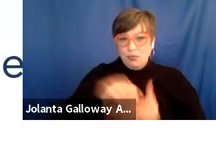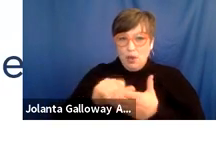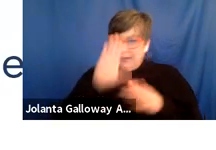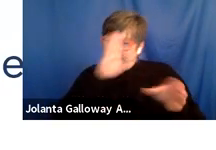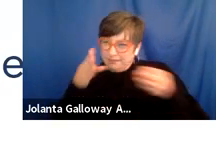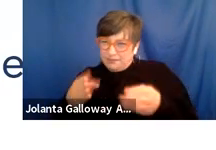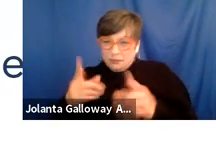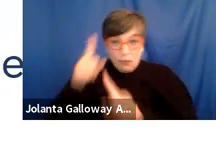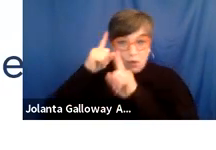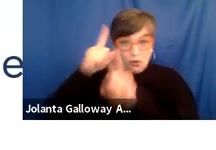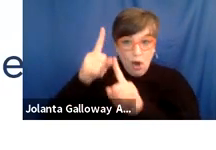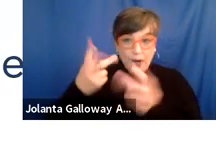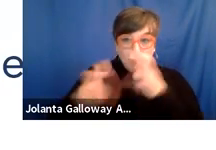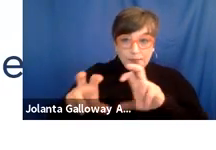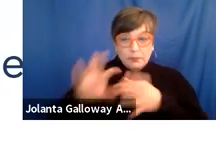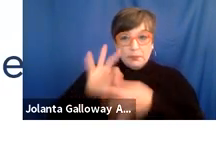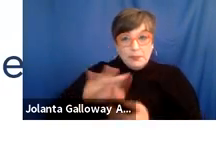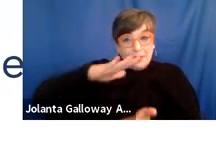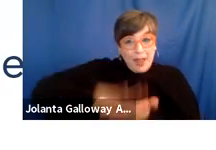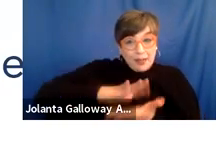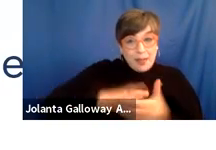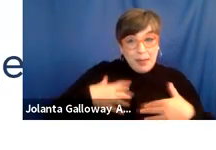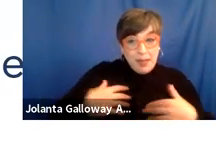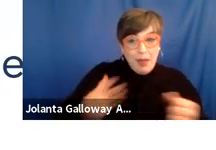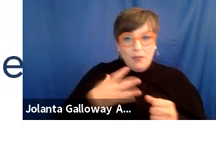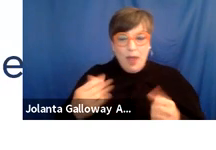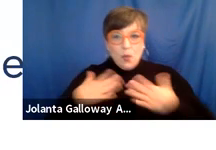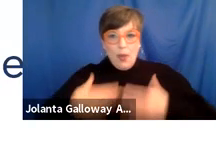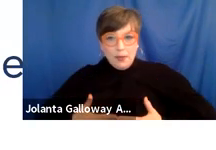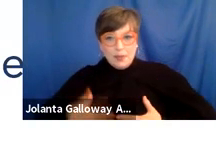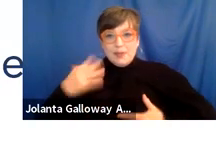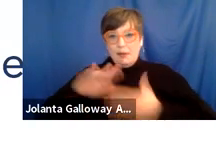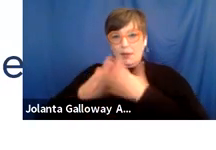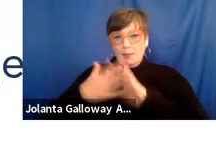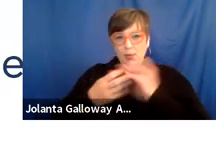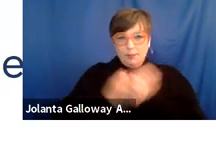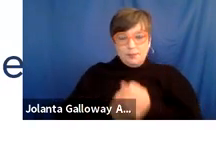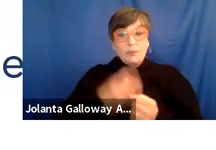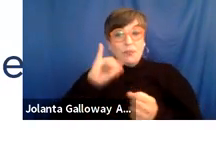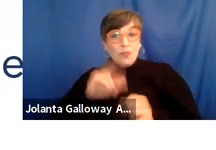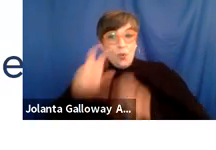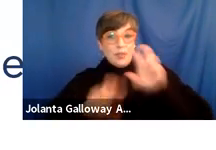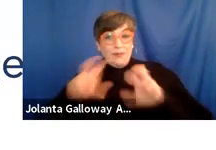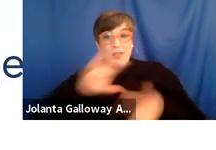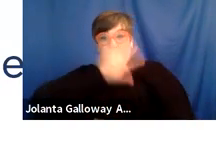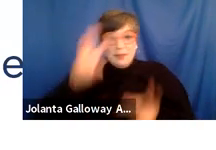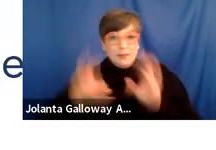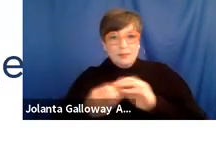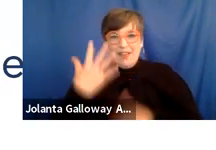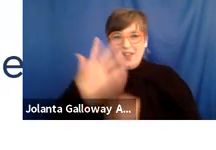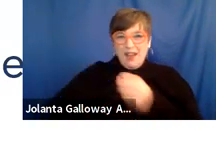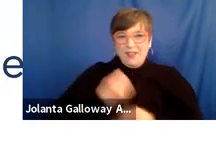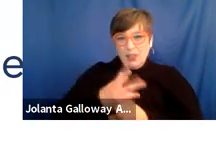investments in academic health and wellness and community supports. These investments are aligned to the 5-year BPS strategic